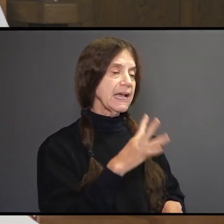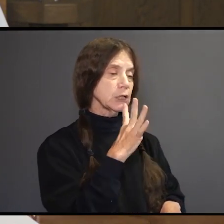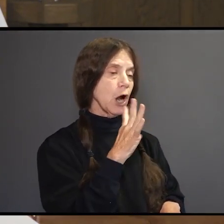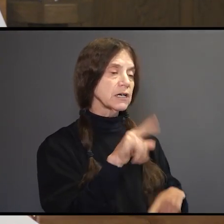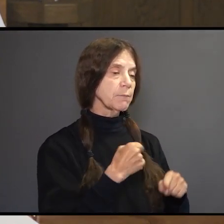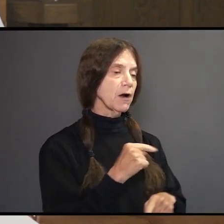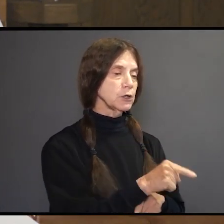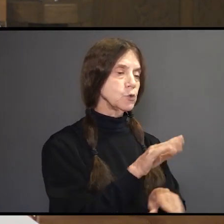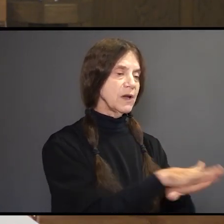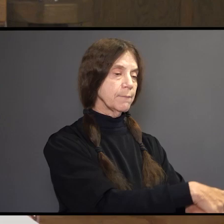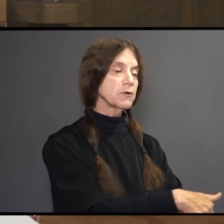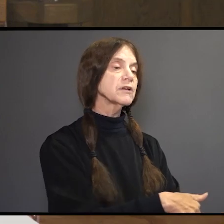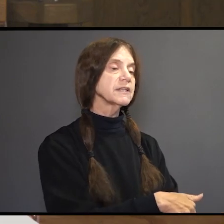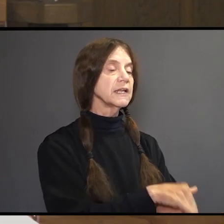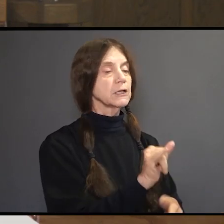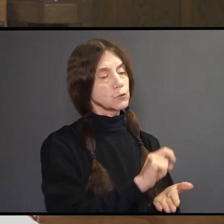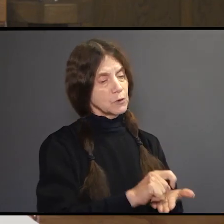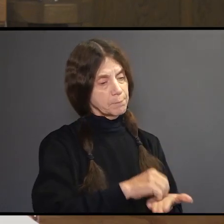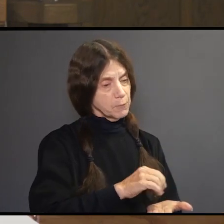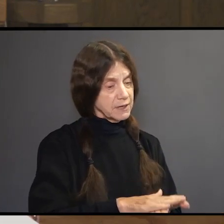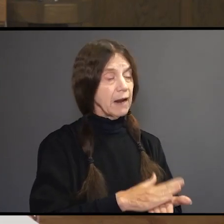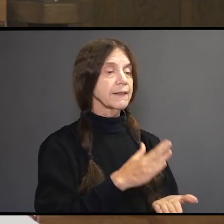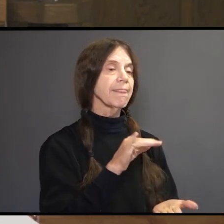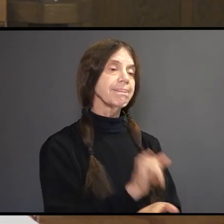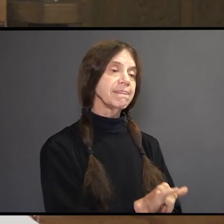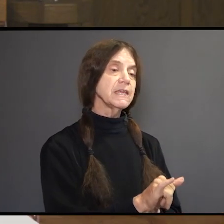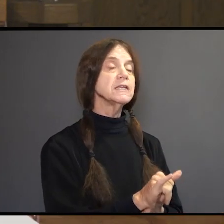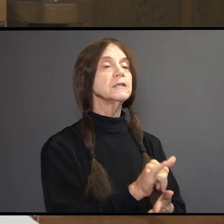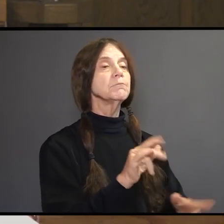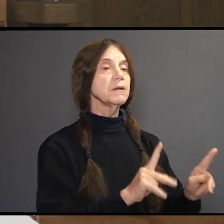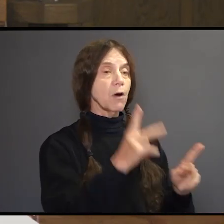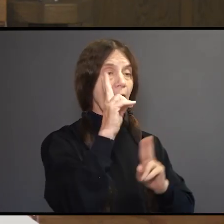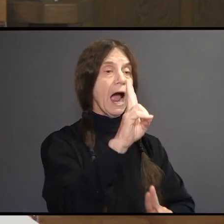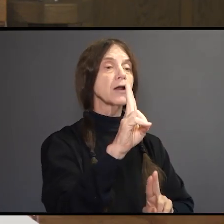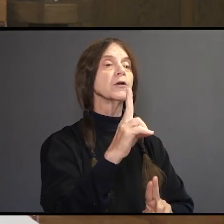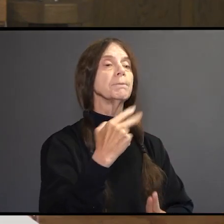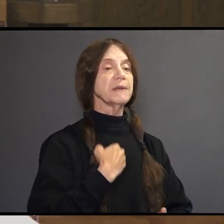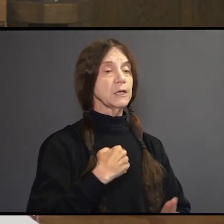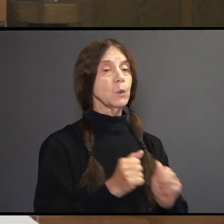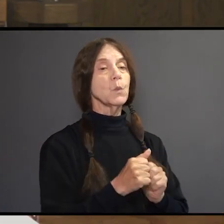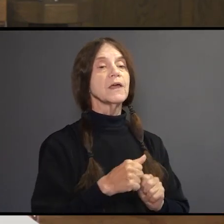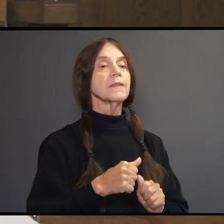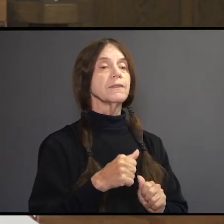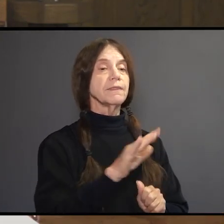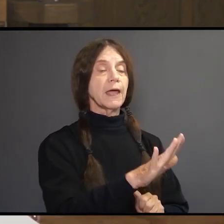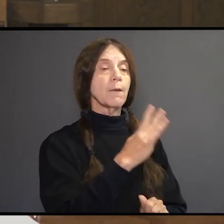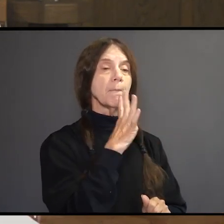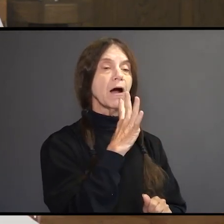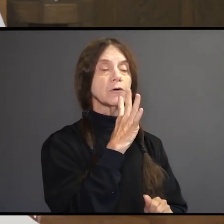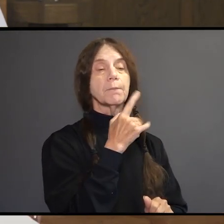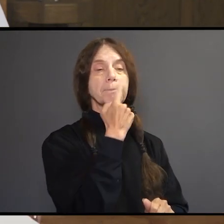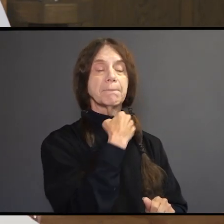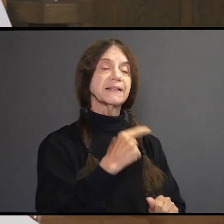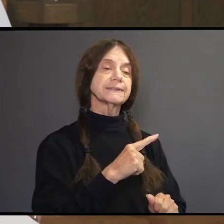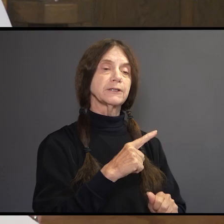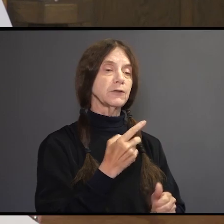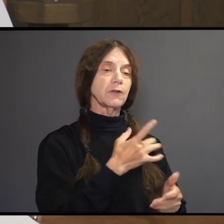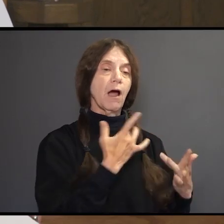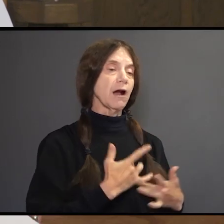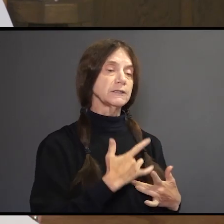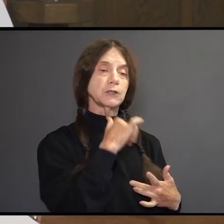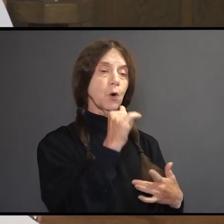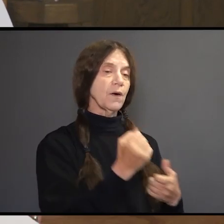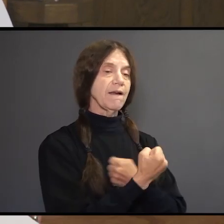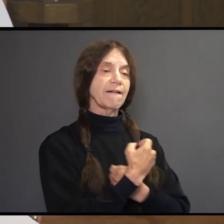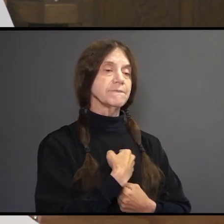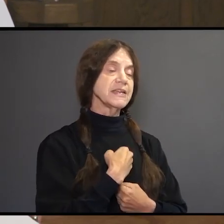you hypocrites, as it is written, This people honors me with their lips, but their hearts are far from me. In vain